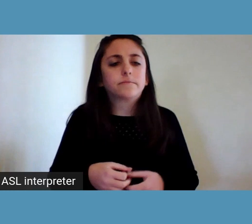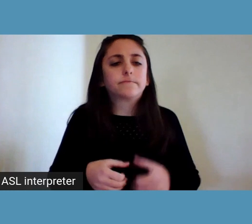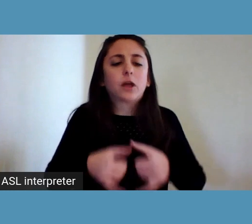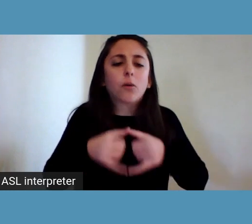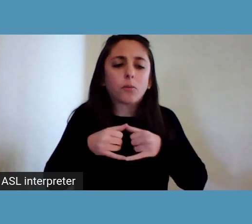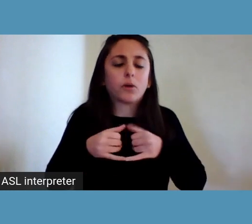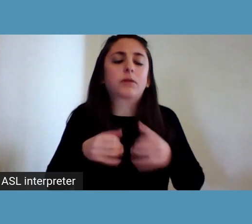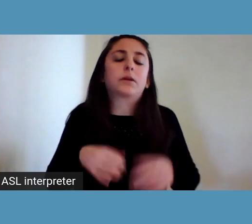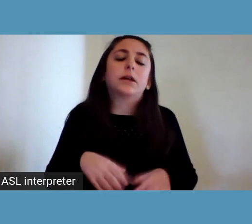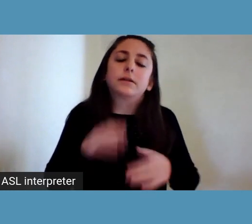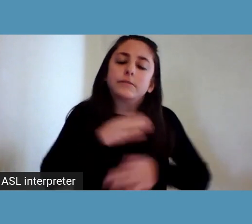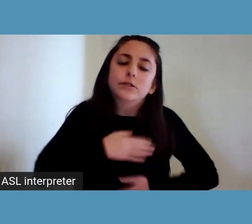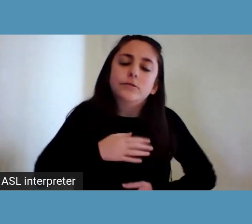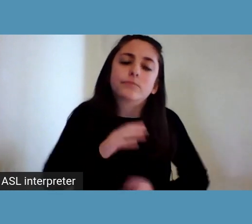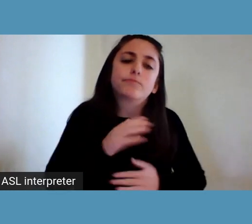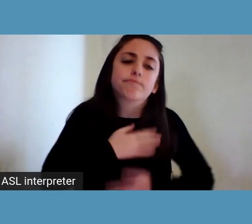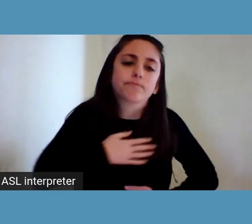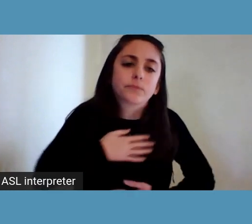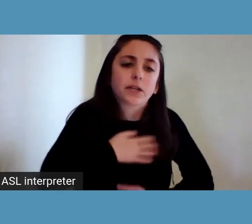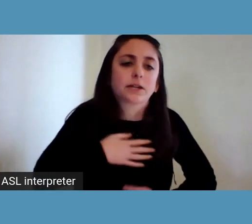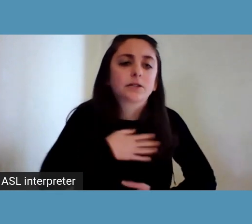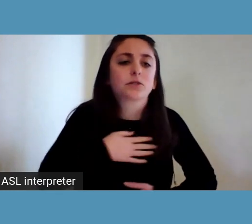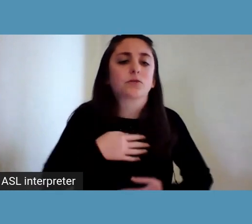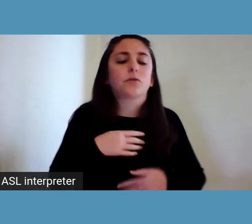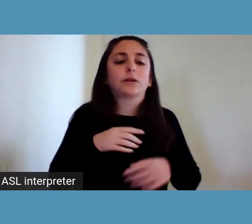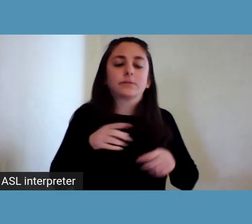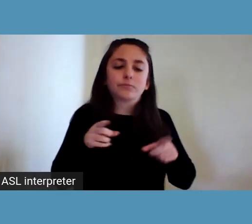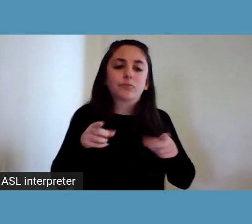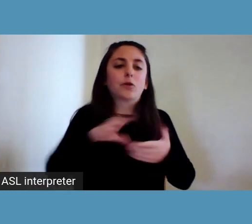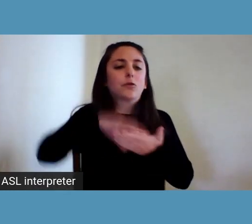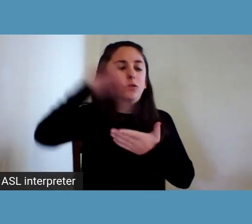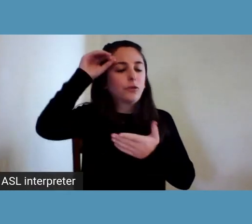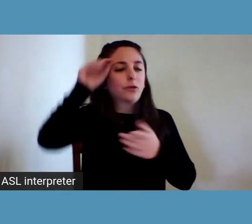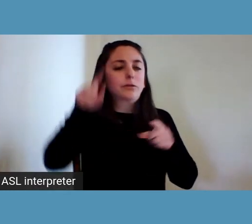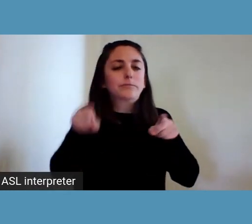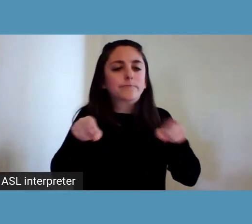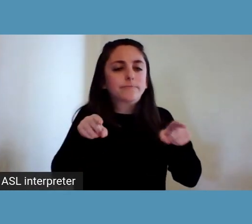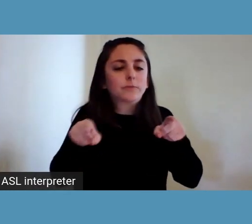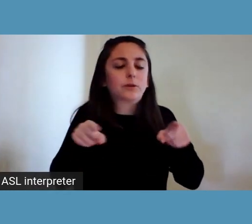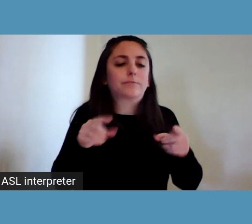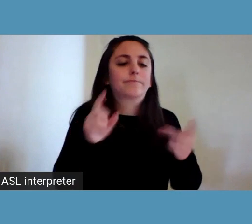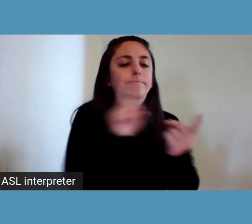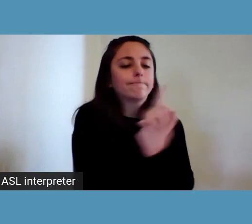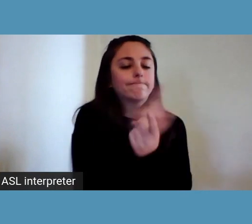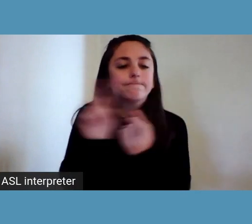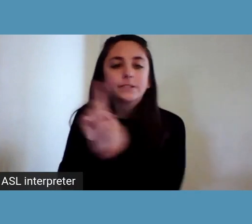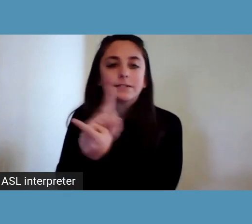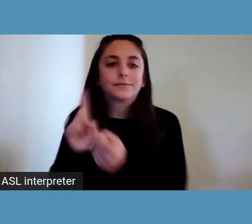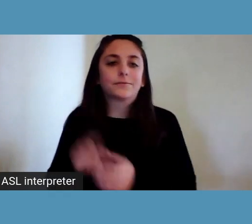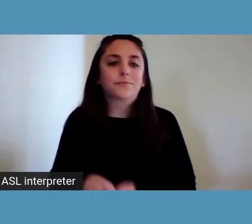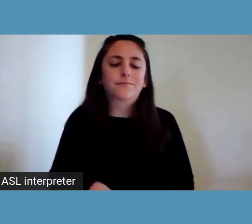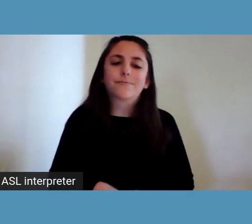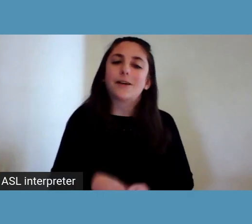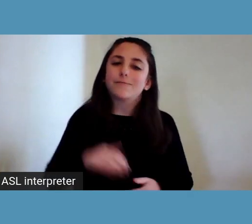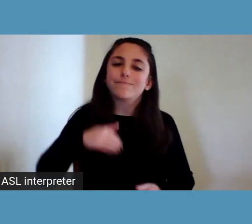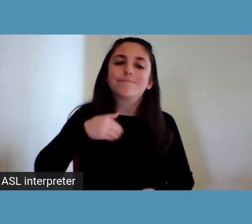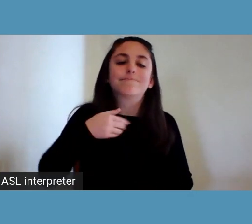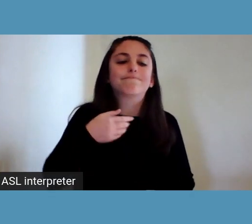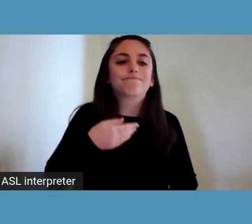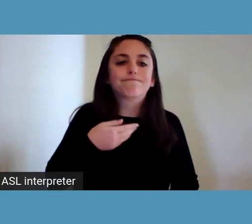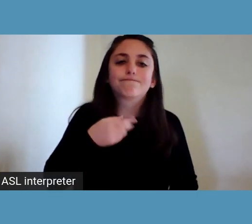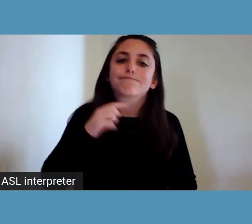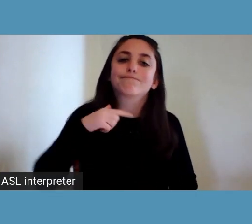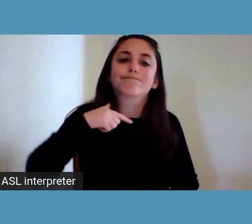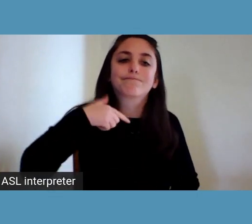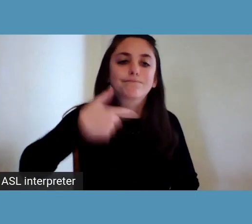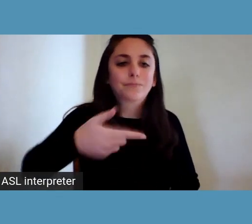Emily and Melissa and am thankful for the time they have devoted to this session. Now, I am pleased to turn the floor over to Melissa Kivit to